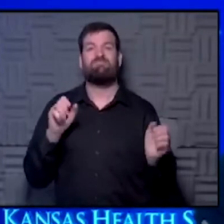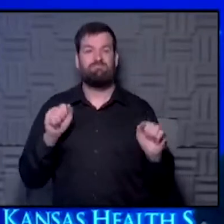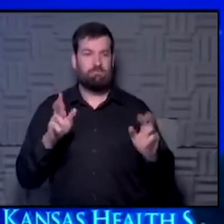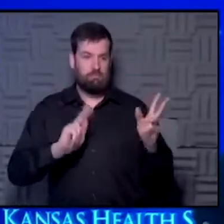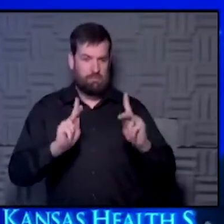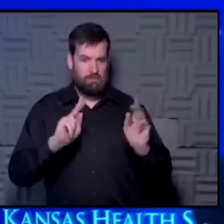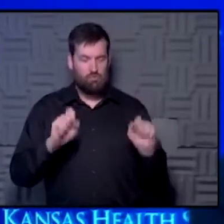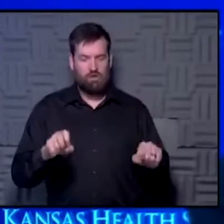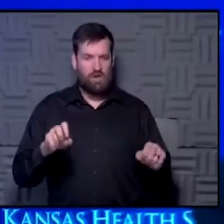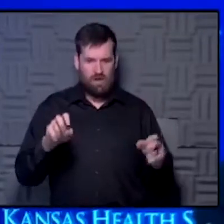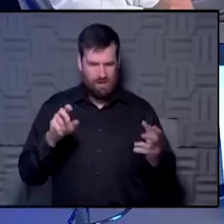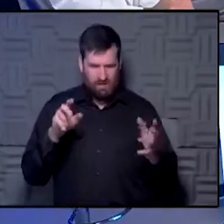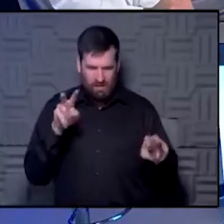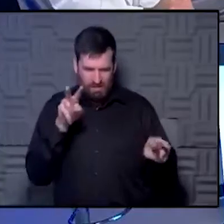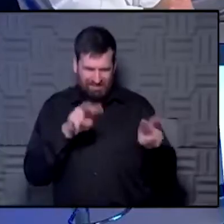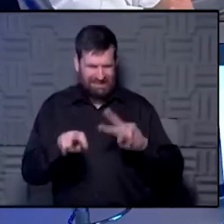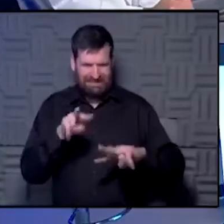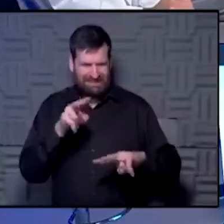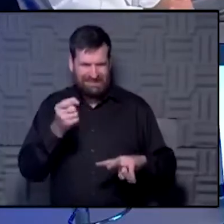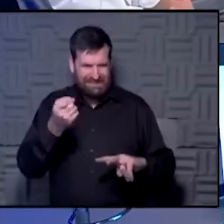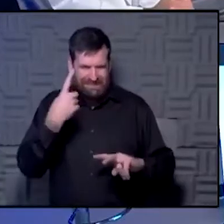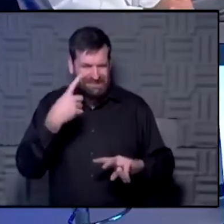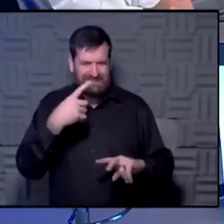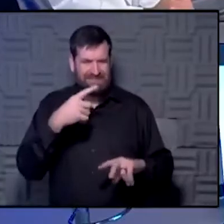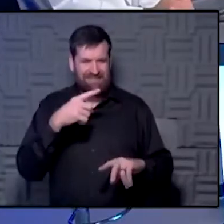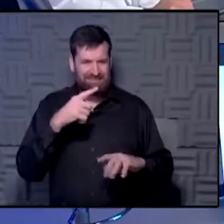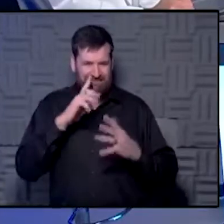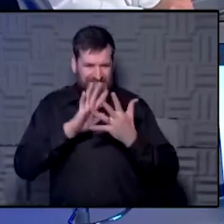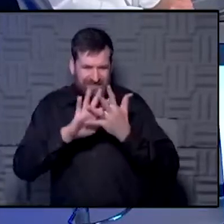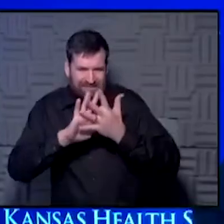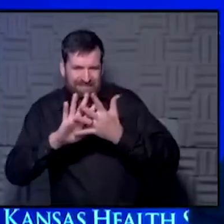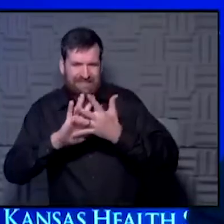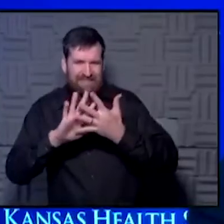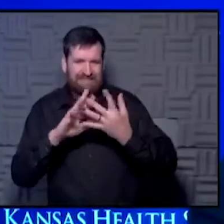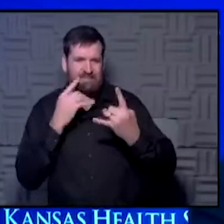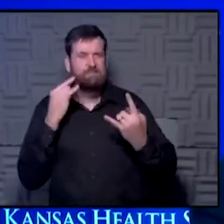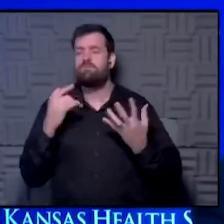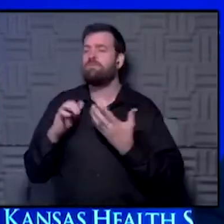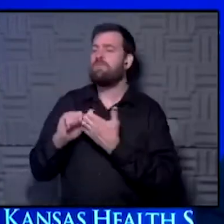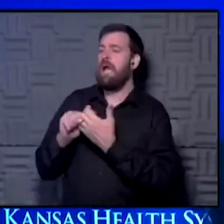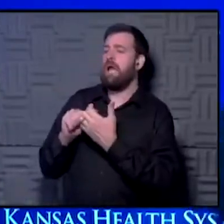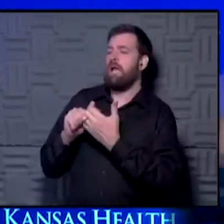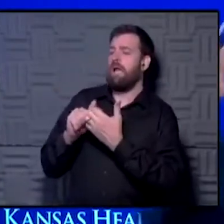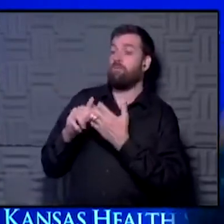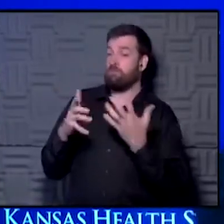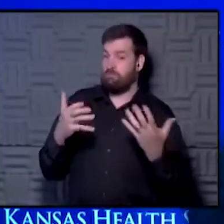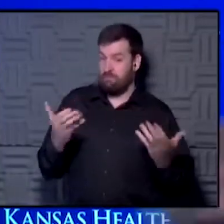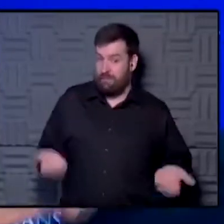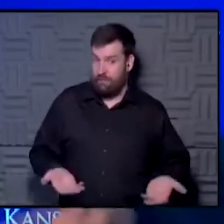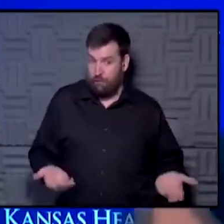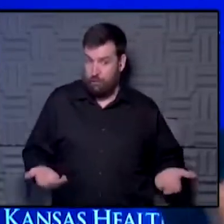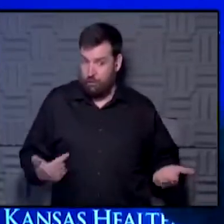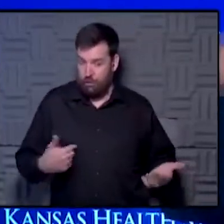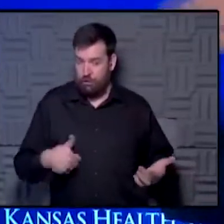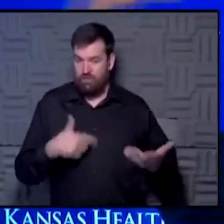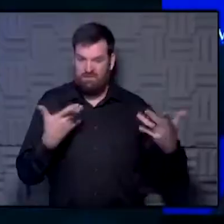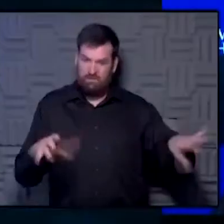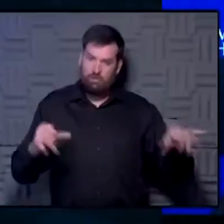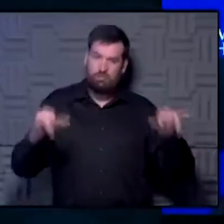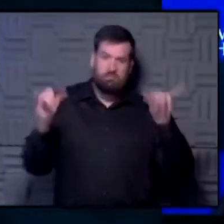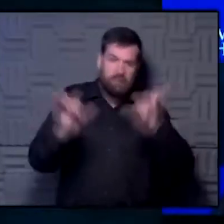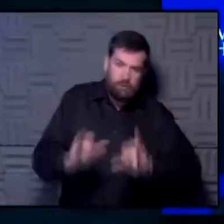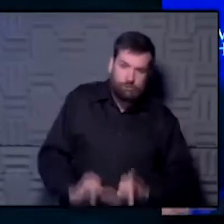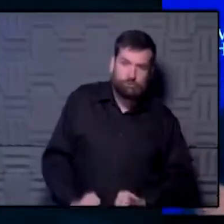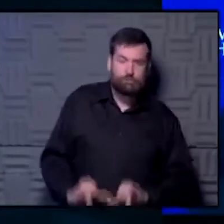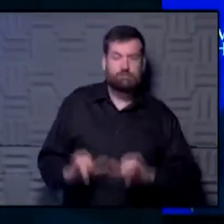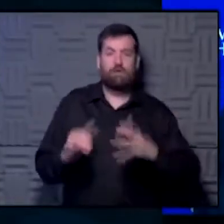to, because you can't tell when you have that in front of your face. How is the mask culture? And here we've measured and we